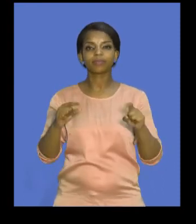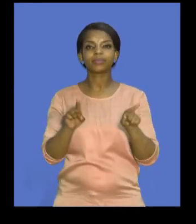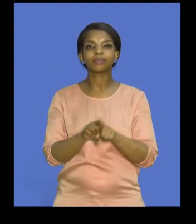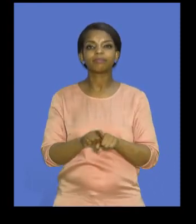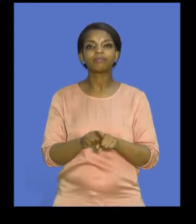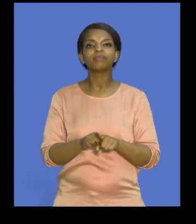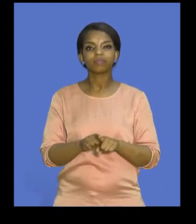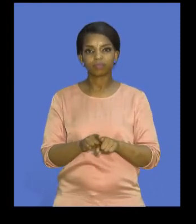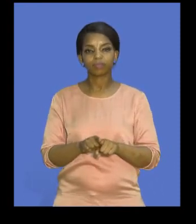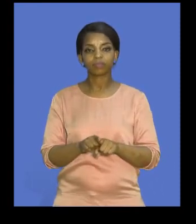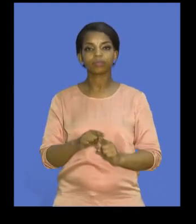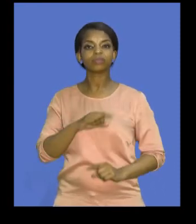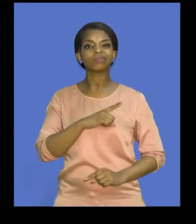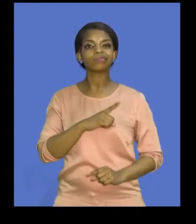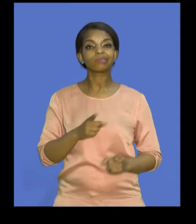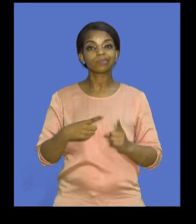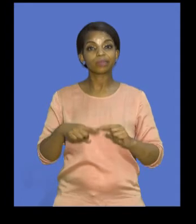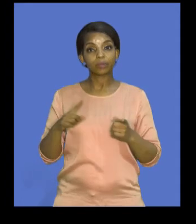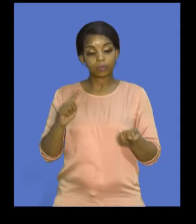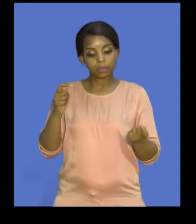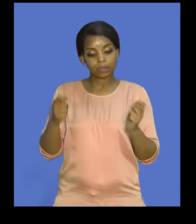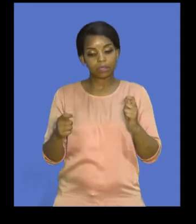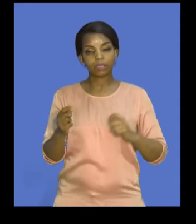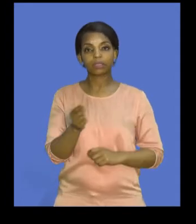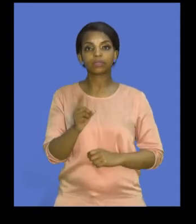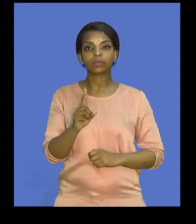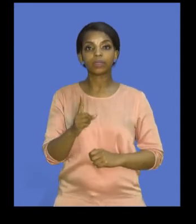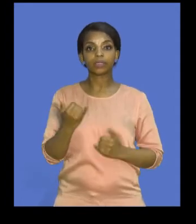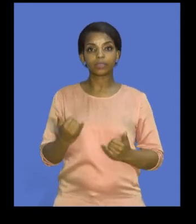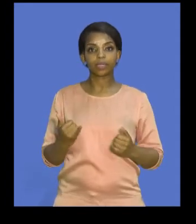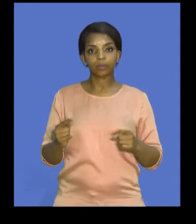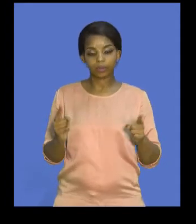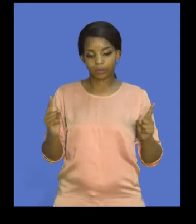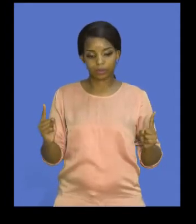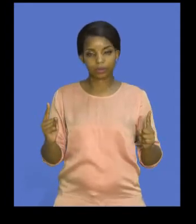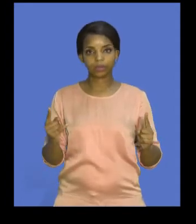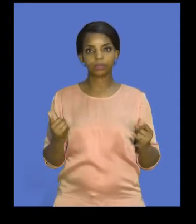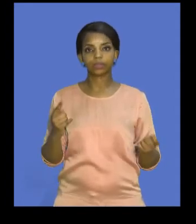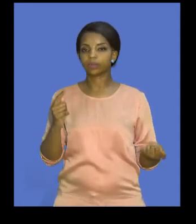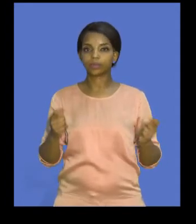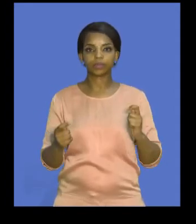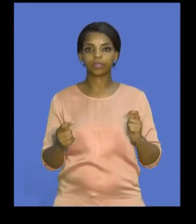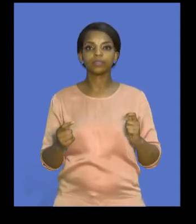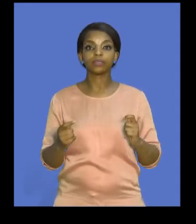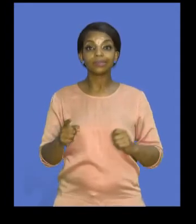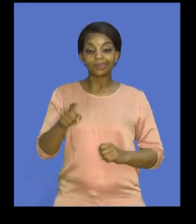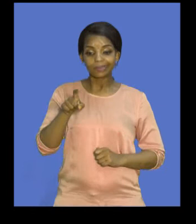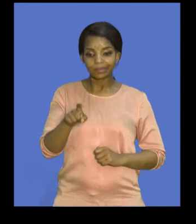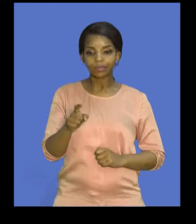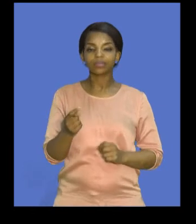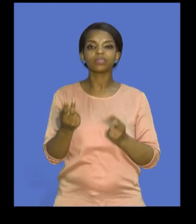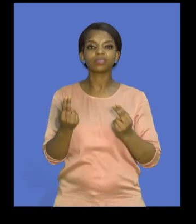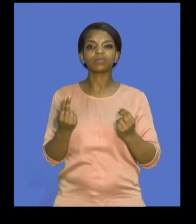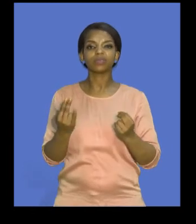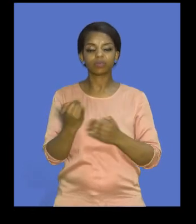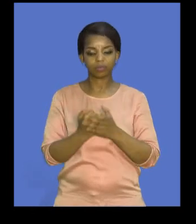the distance between the charges. Now the distance is our new independent variable. In other words, so the